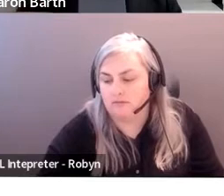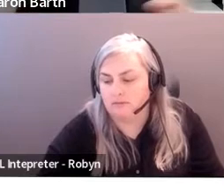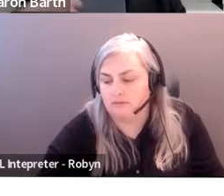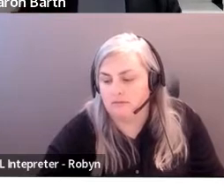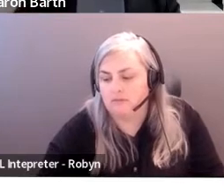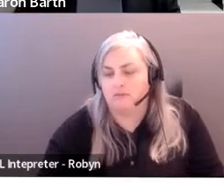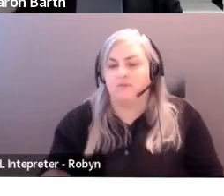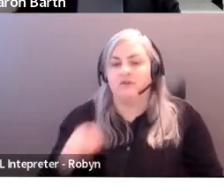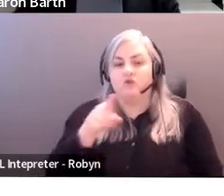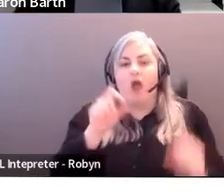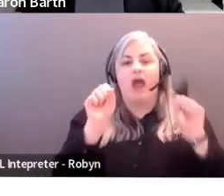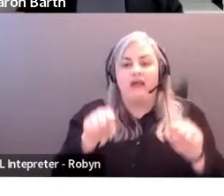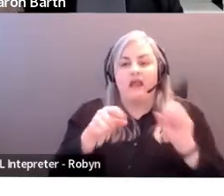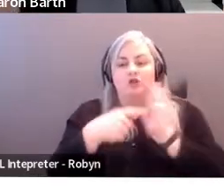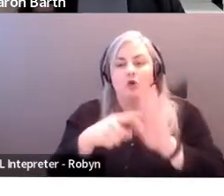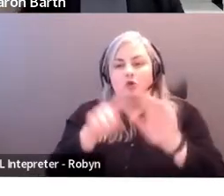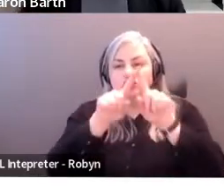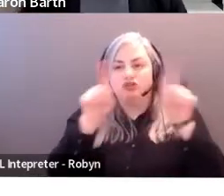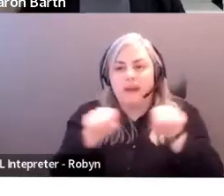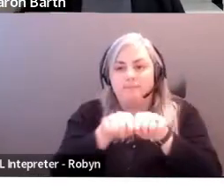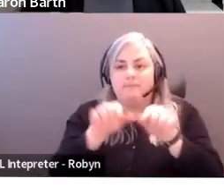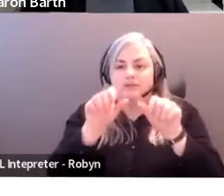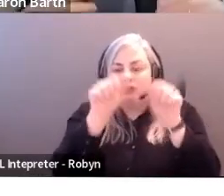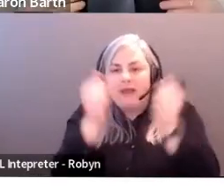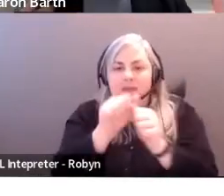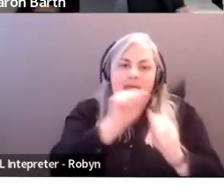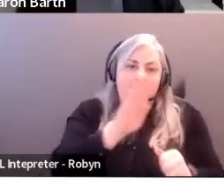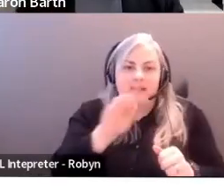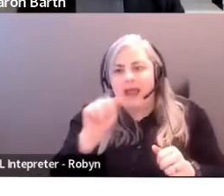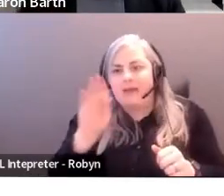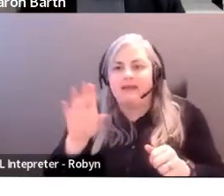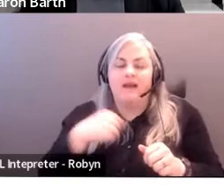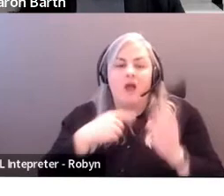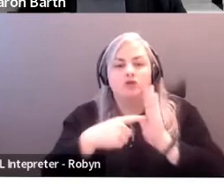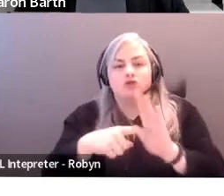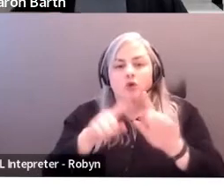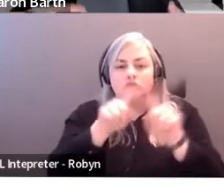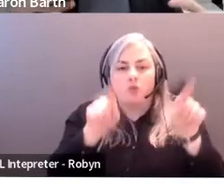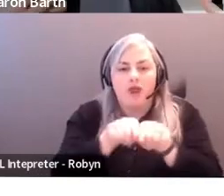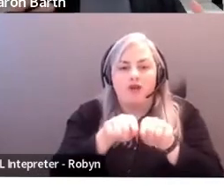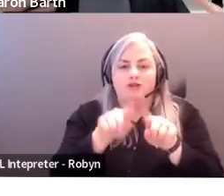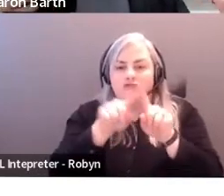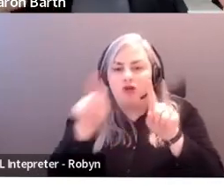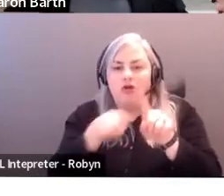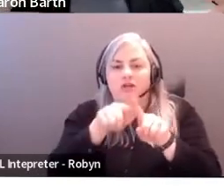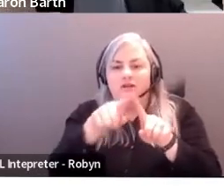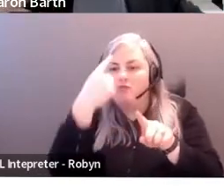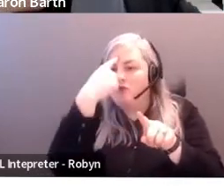A, B, this is easy, do, right? I show you the square and the circle, and your brain